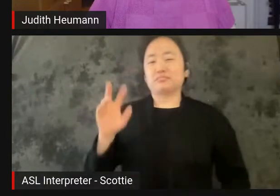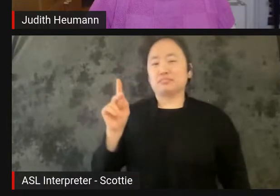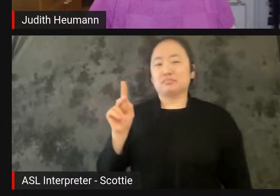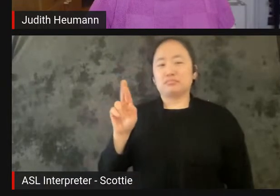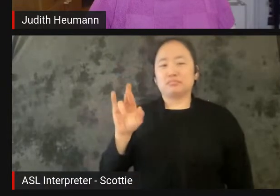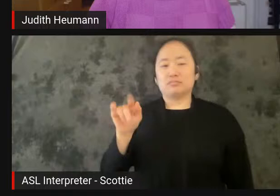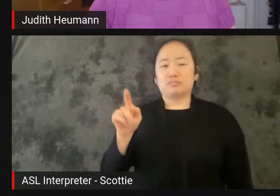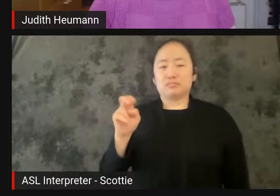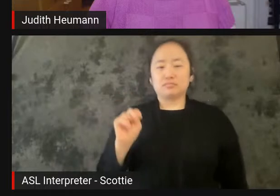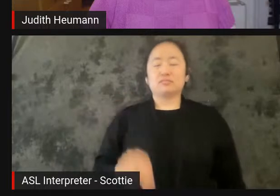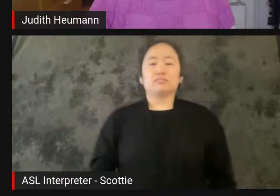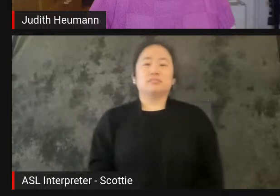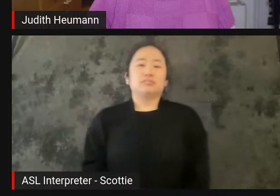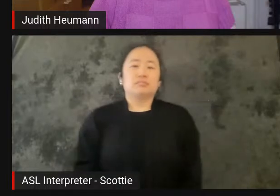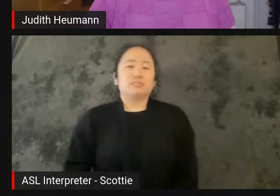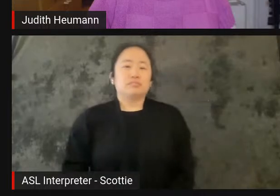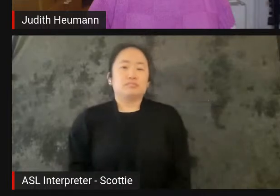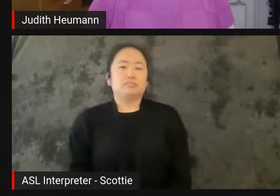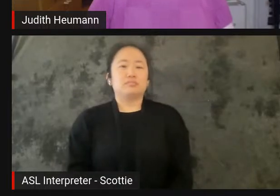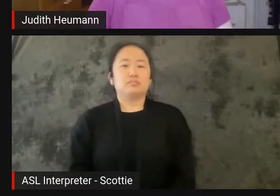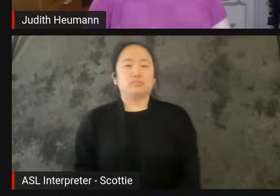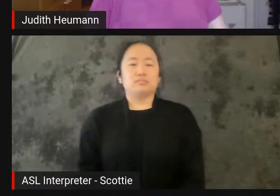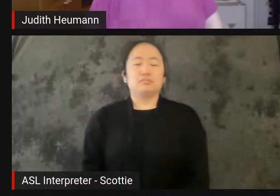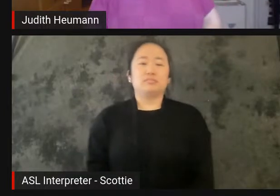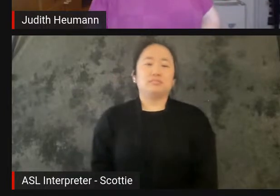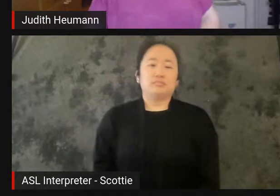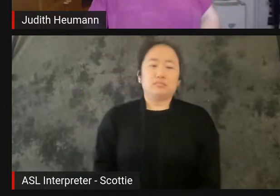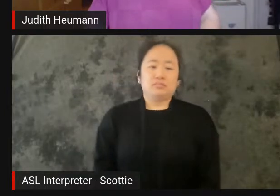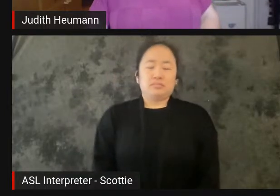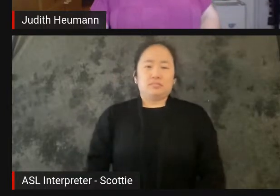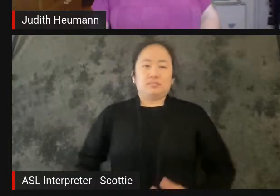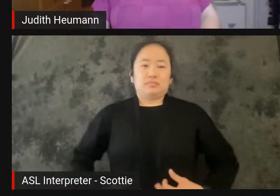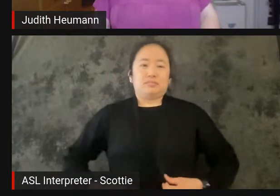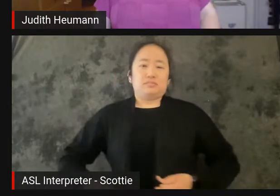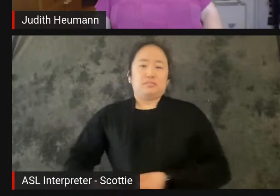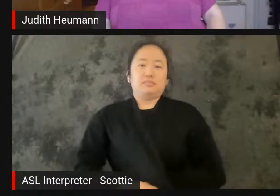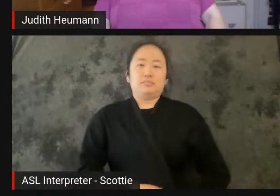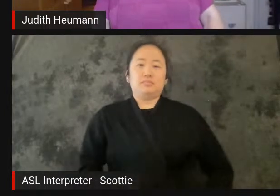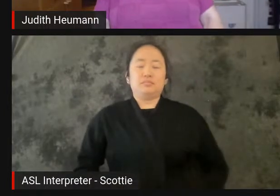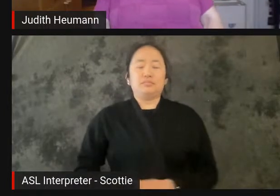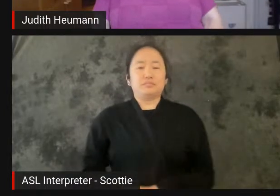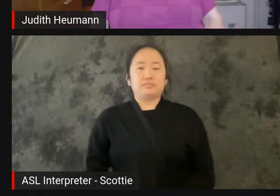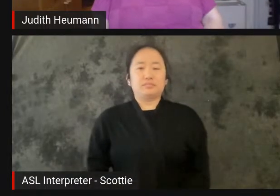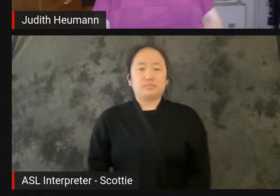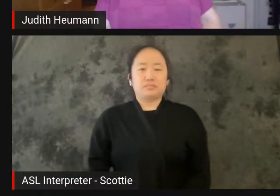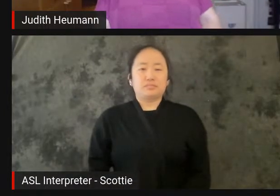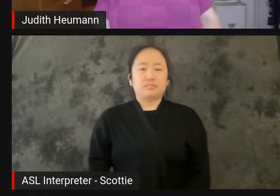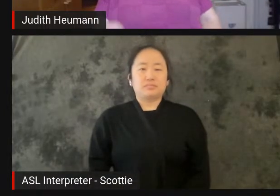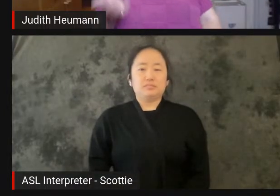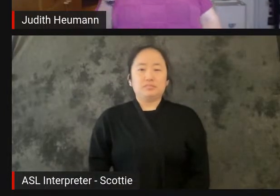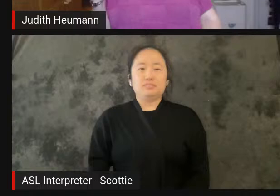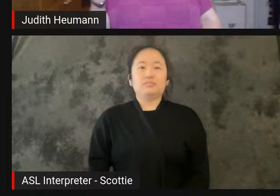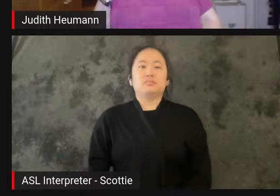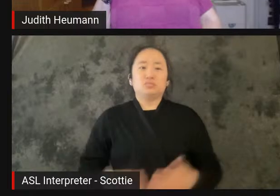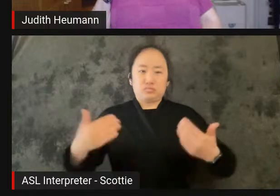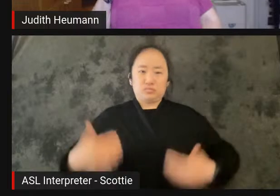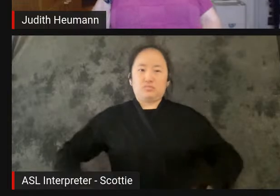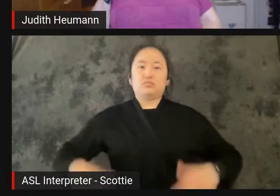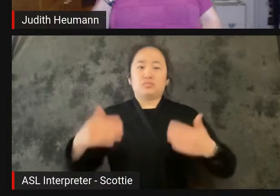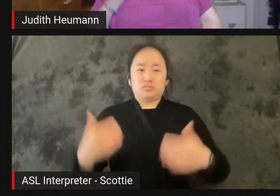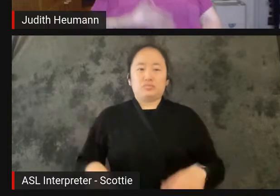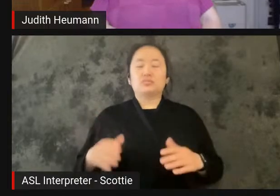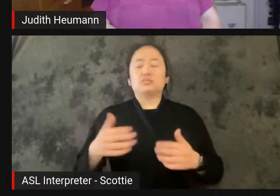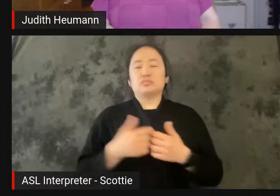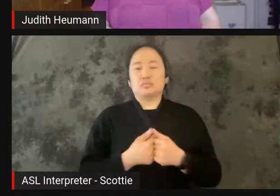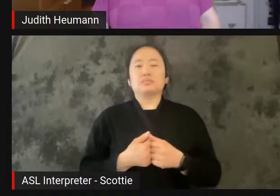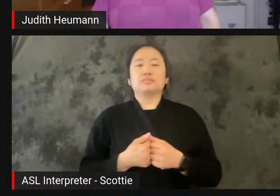I mean, I think it is. I mean, it was a very distinct feeling to go from a healthcare